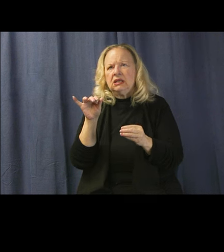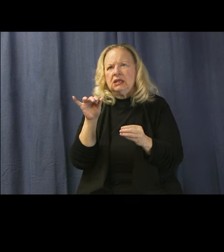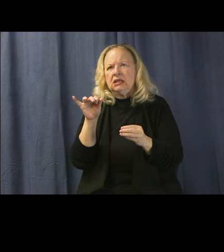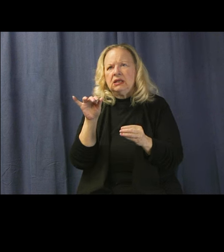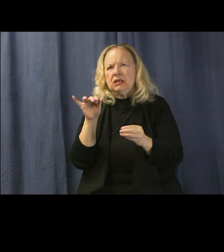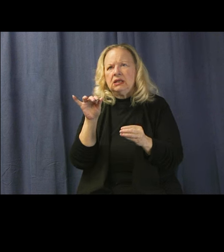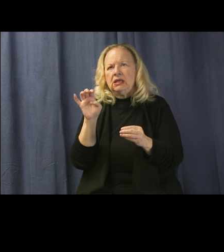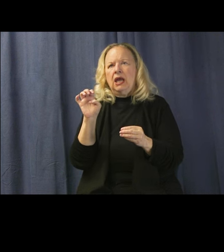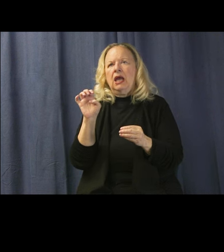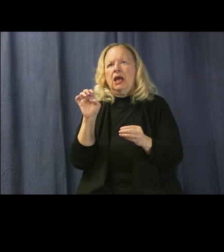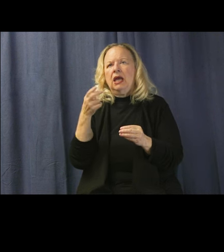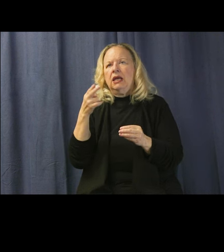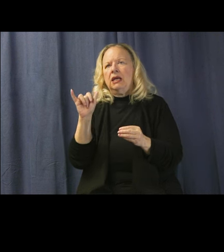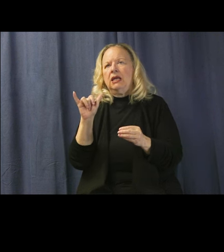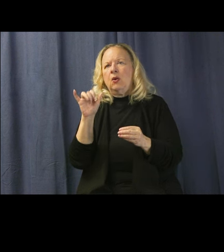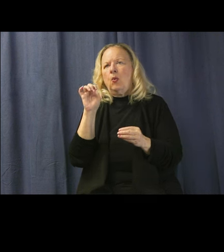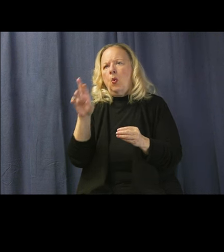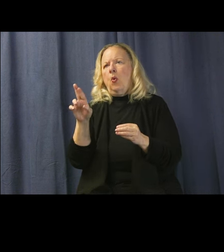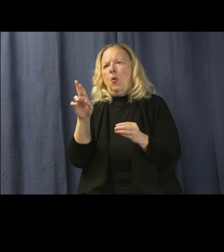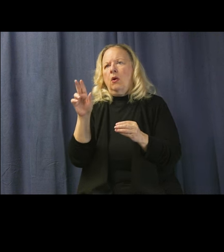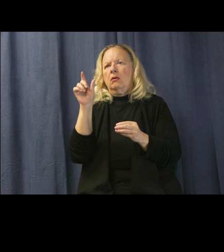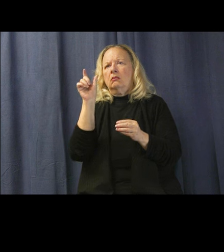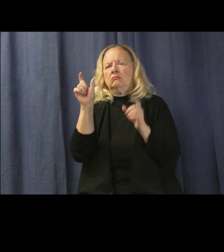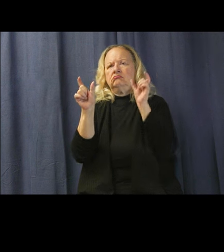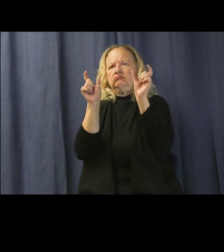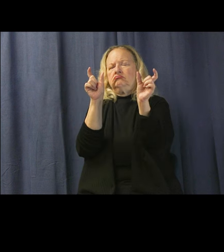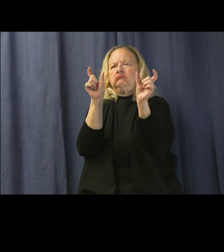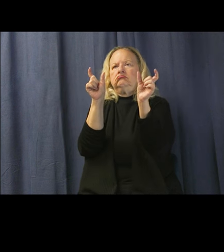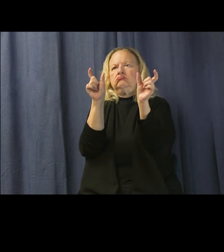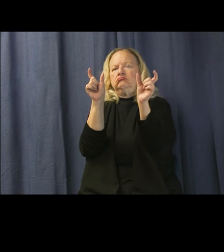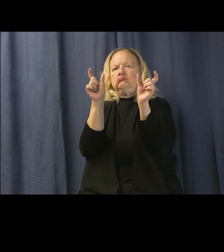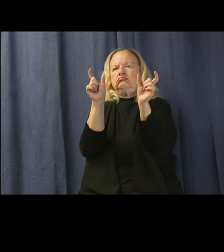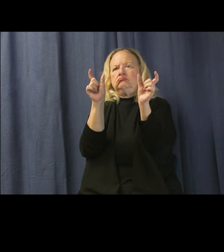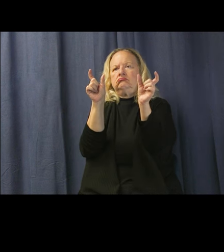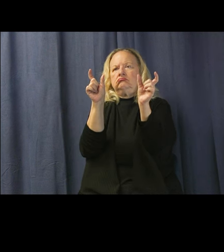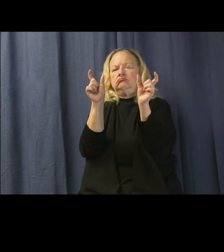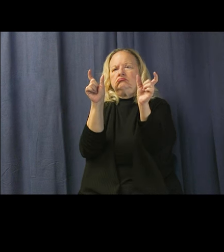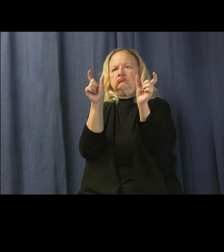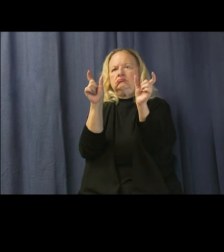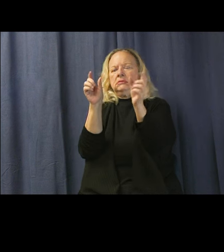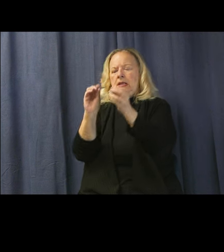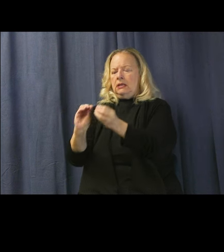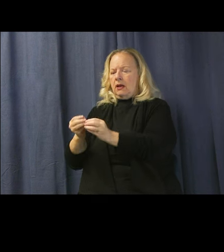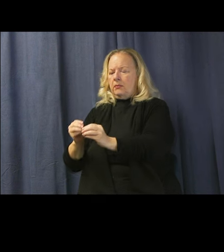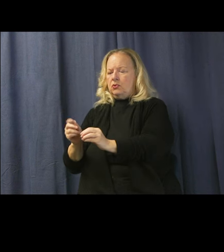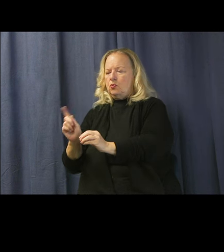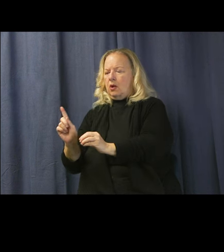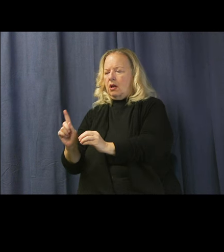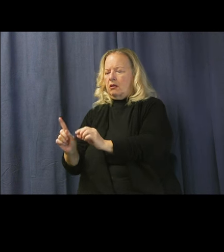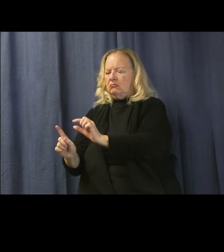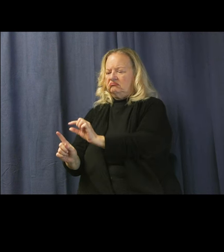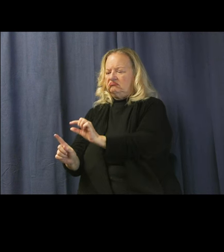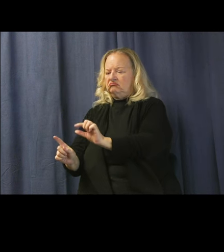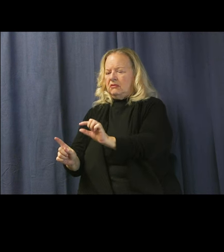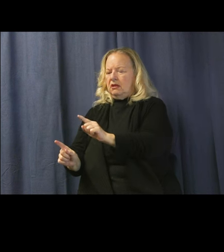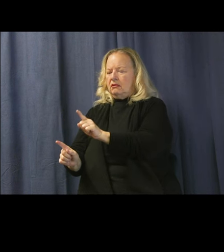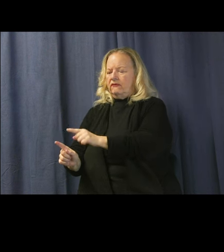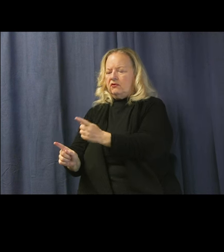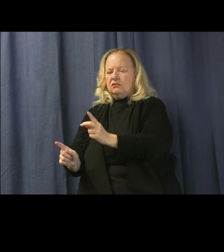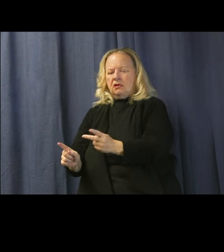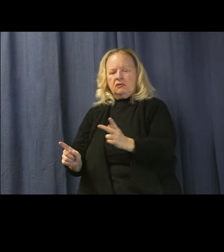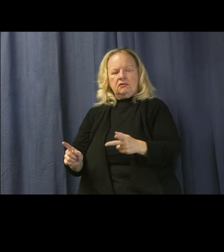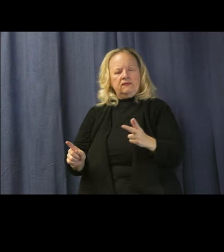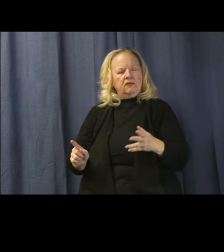Here it is. Yehi Or. When you look at the place value of these letters, the